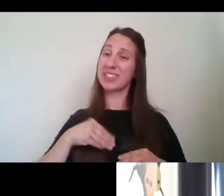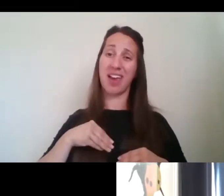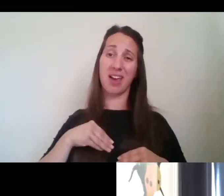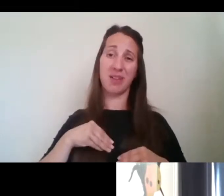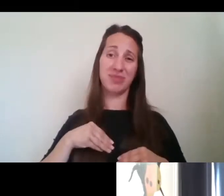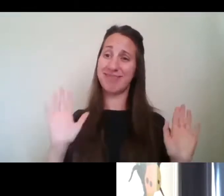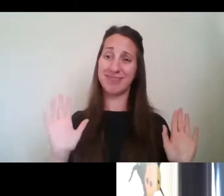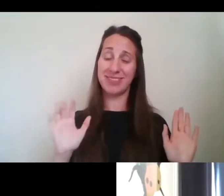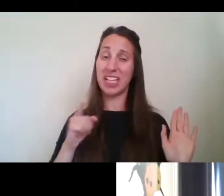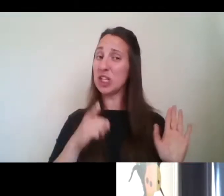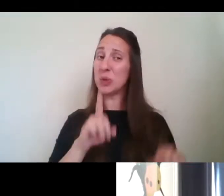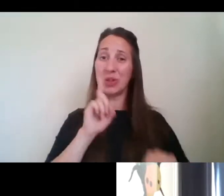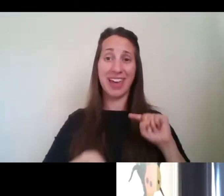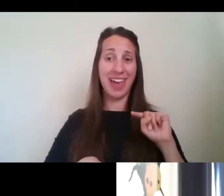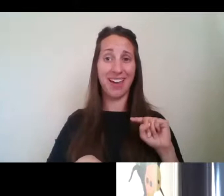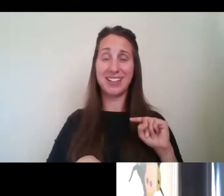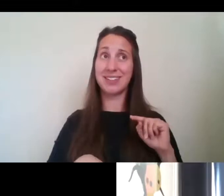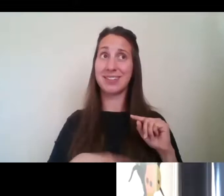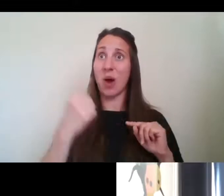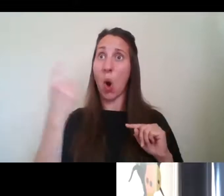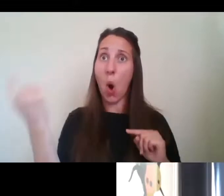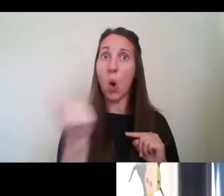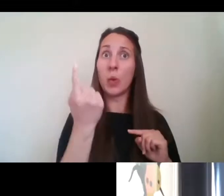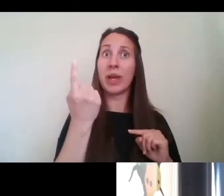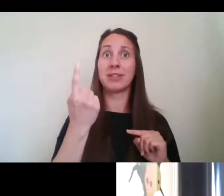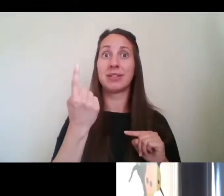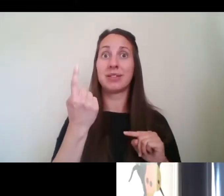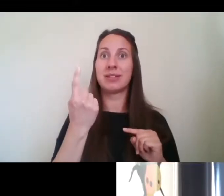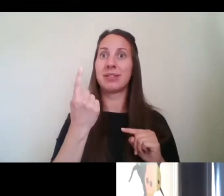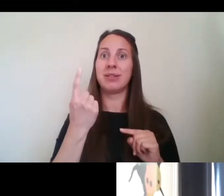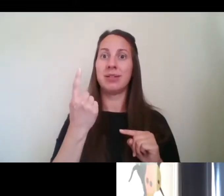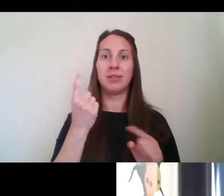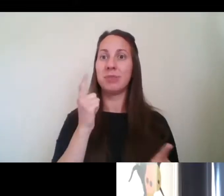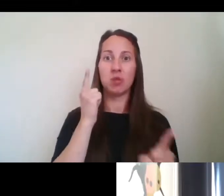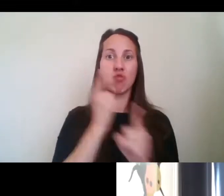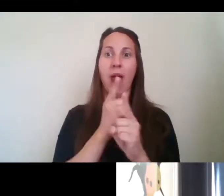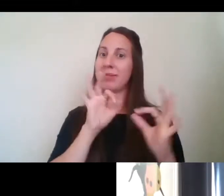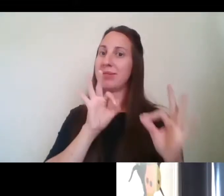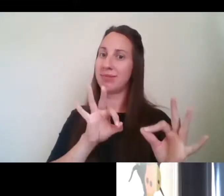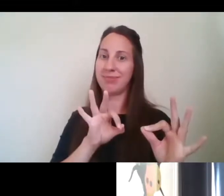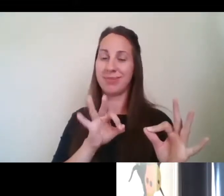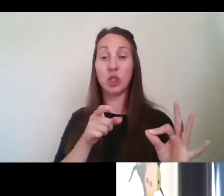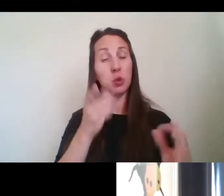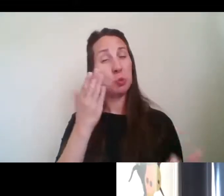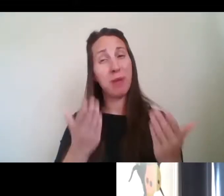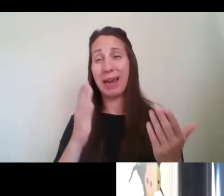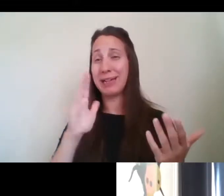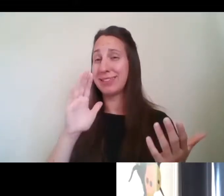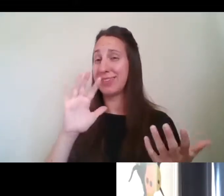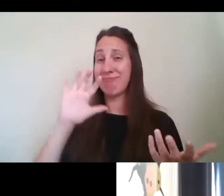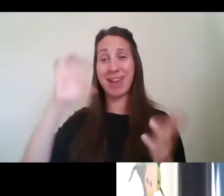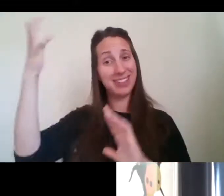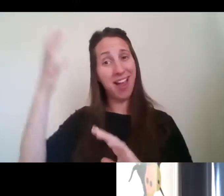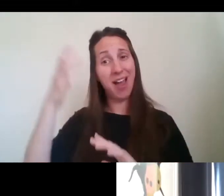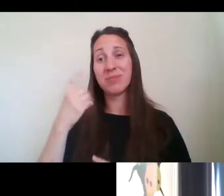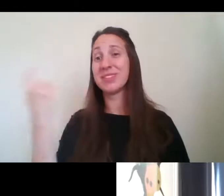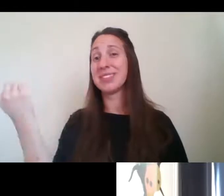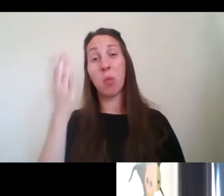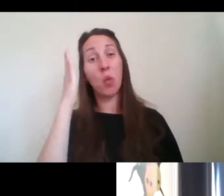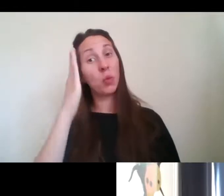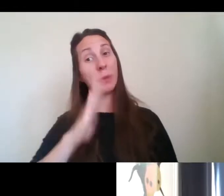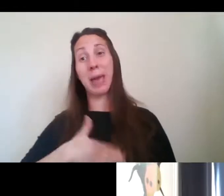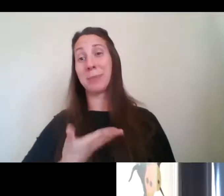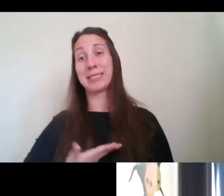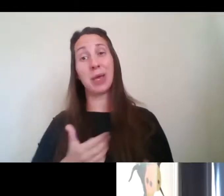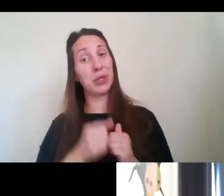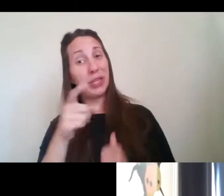are not going to always get it right. Occasionally, you're going to mess it up. You're going to tell a story incorrectly. Someone's going to be upset with you. You can own that. You